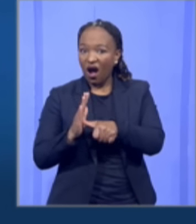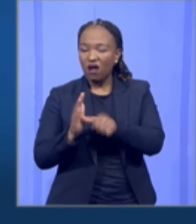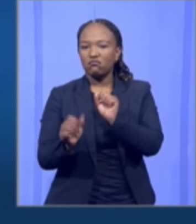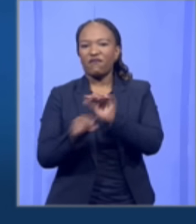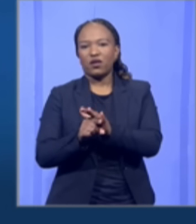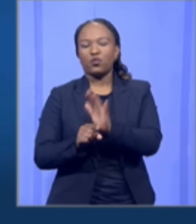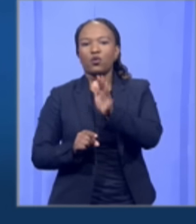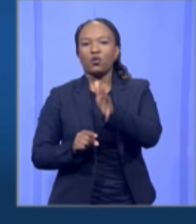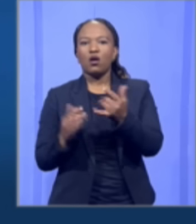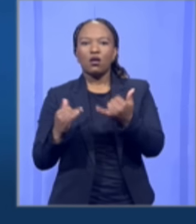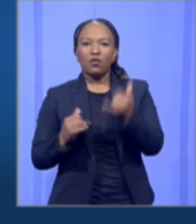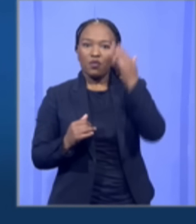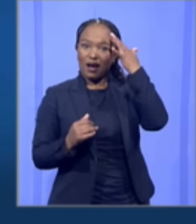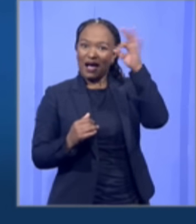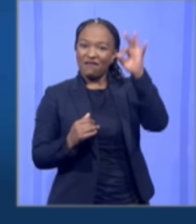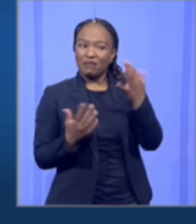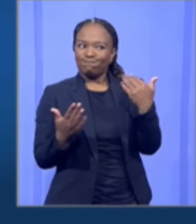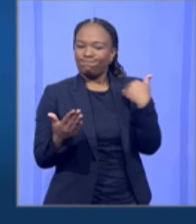palelwa ke go lefelela gabotse.